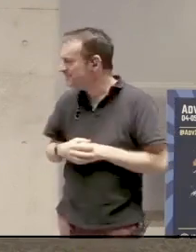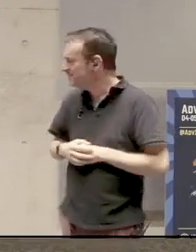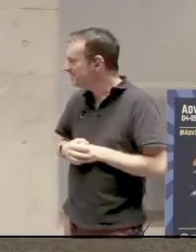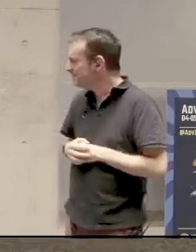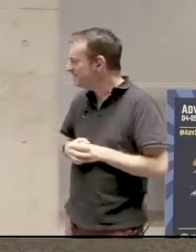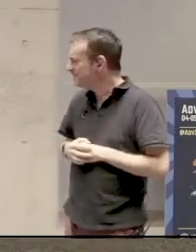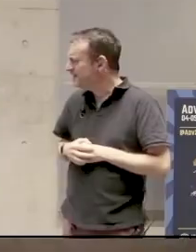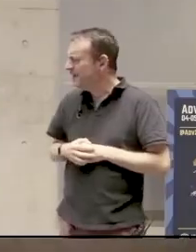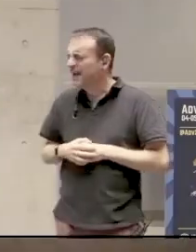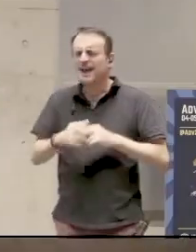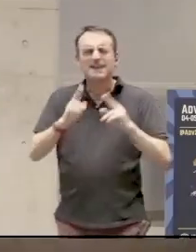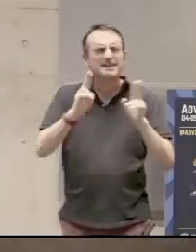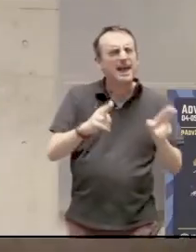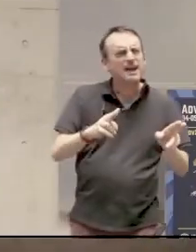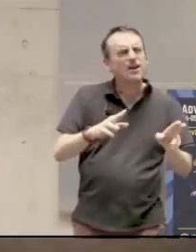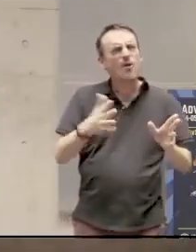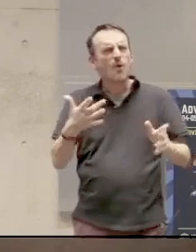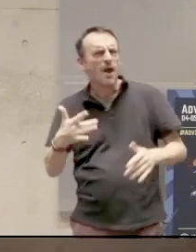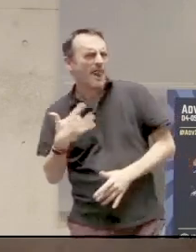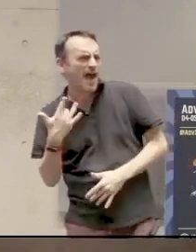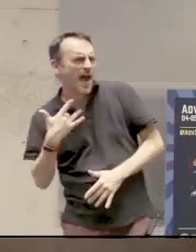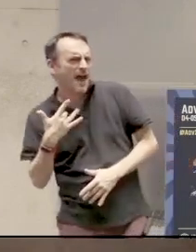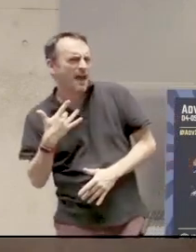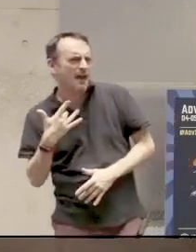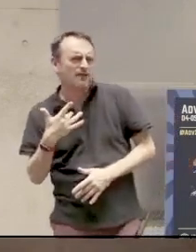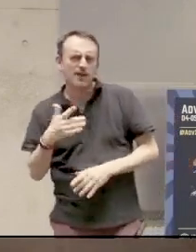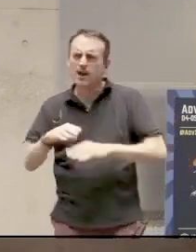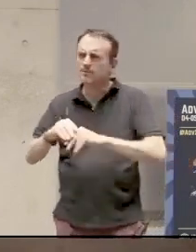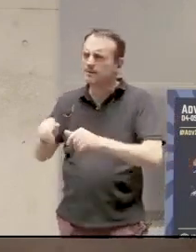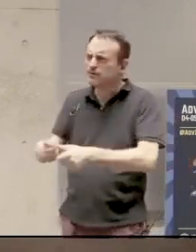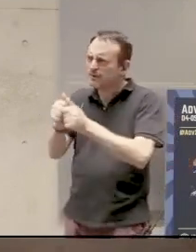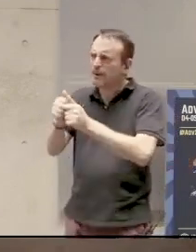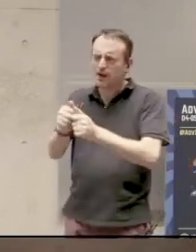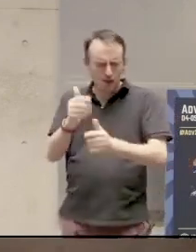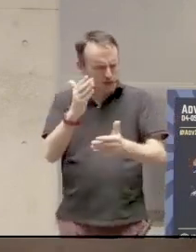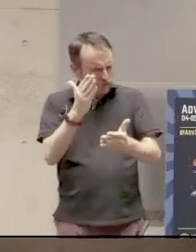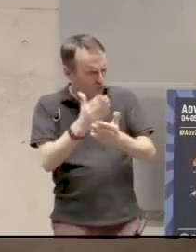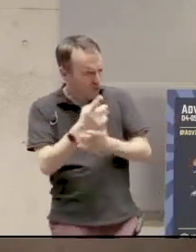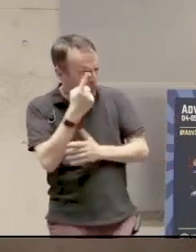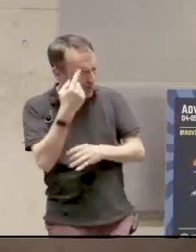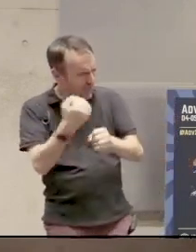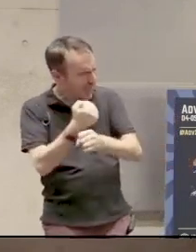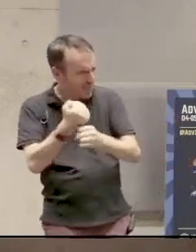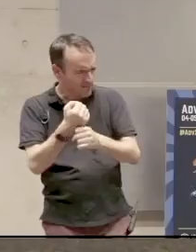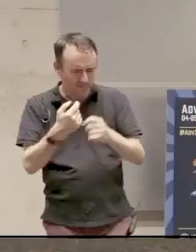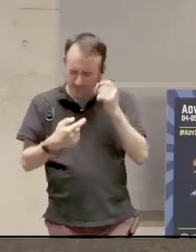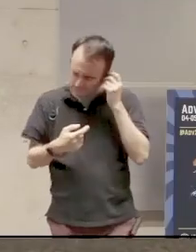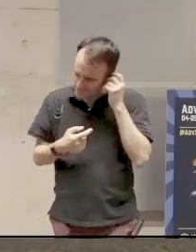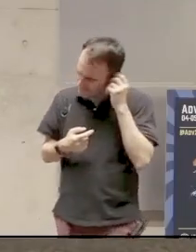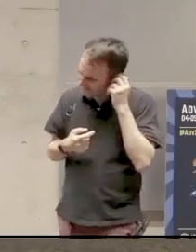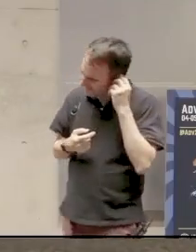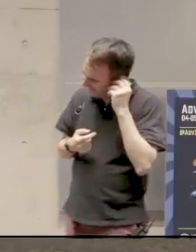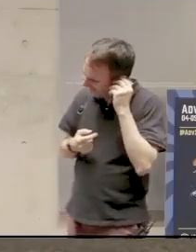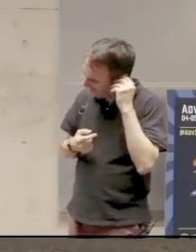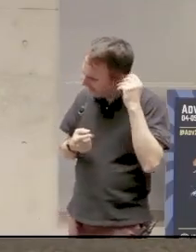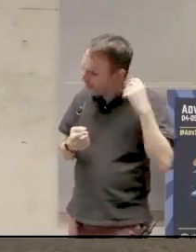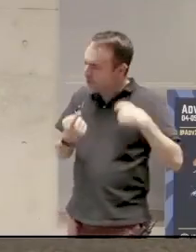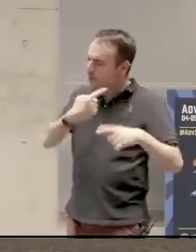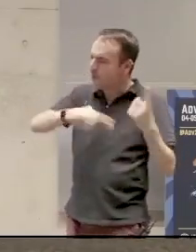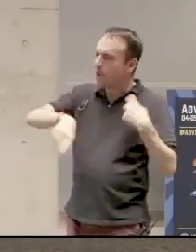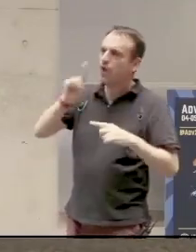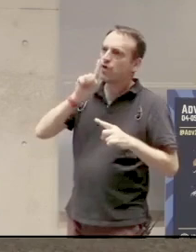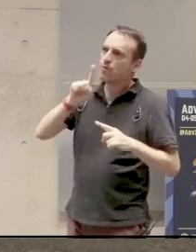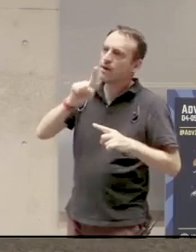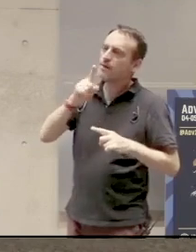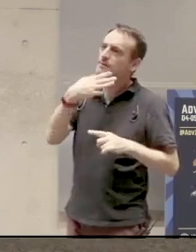Dead or Alive beach. Are you sure that is one game? It is indeed. So it's all the women from